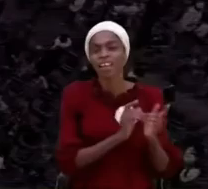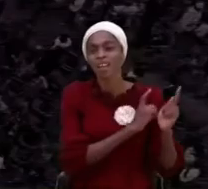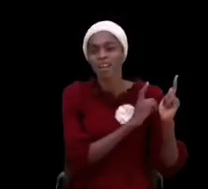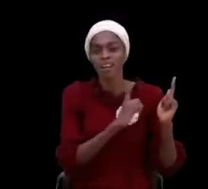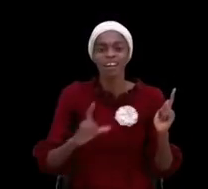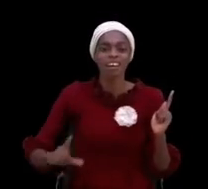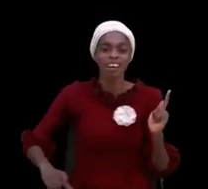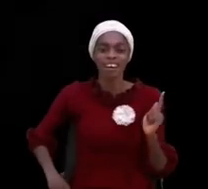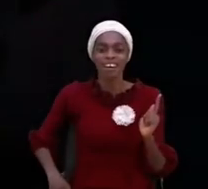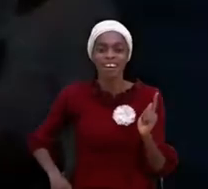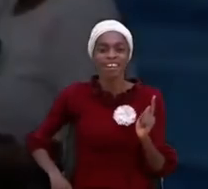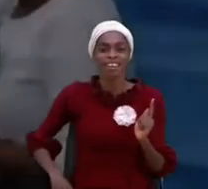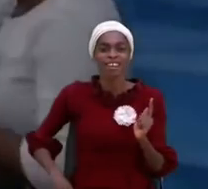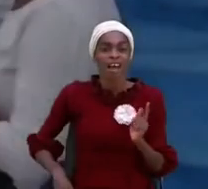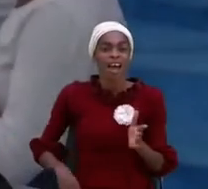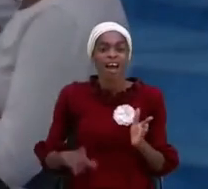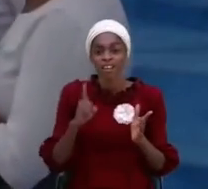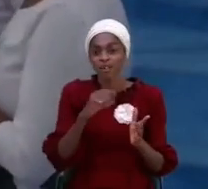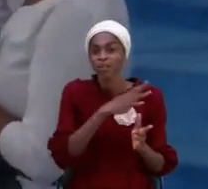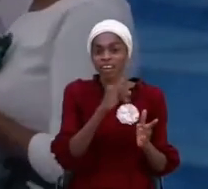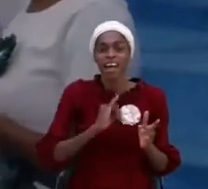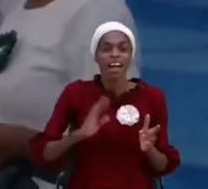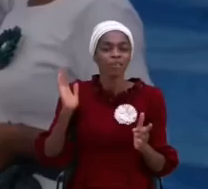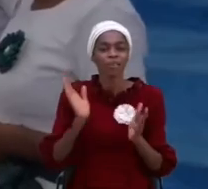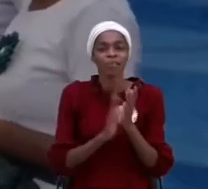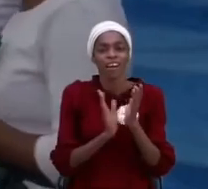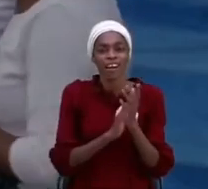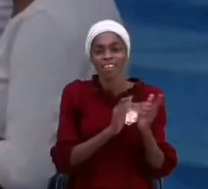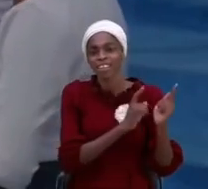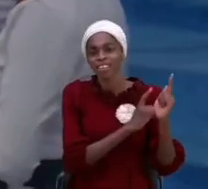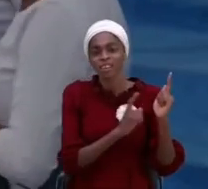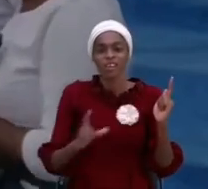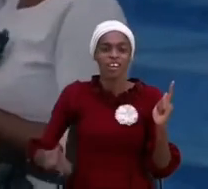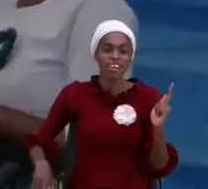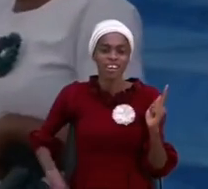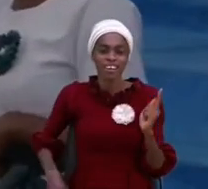Lord. You and I, we praise the Lord.